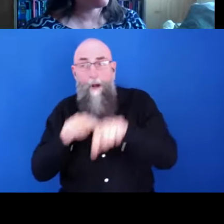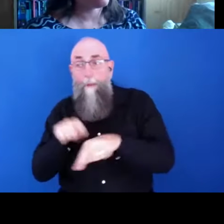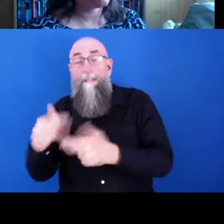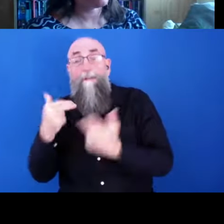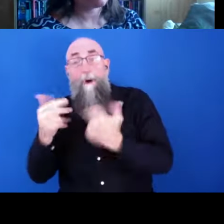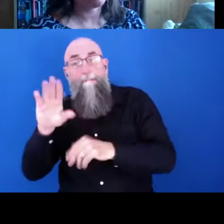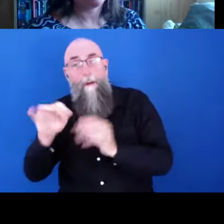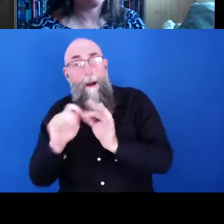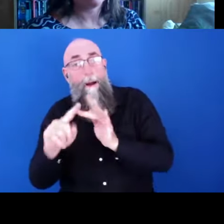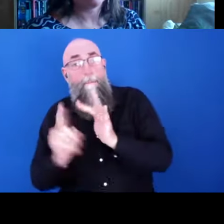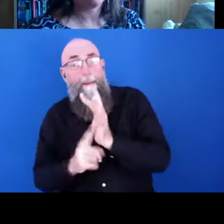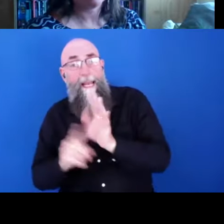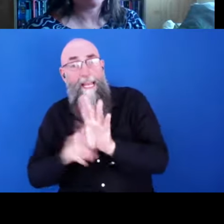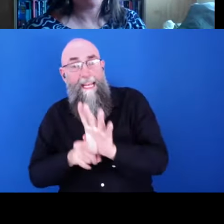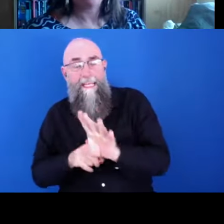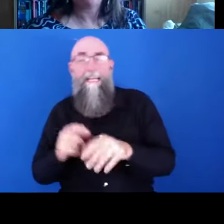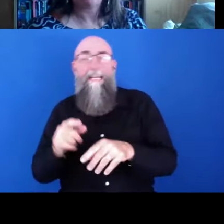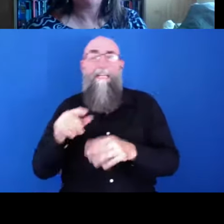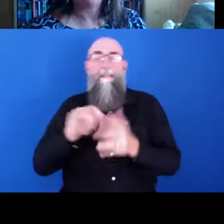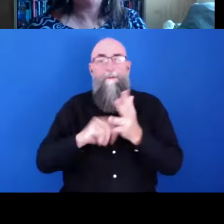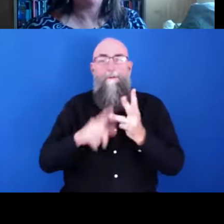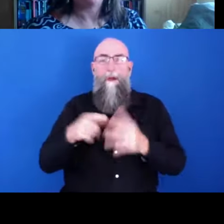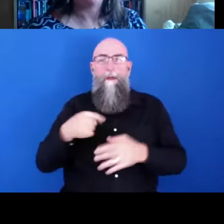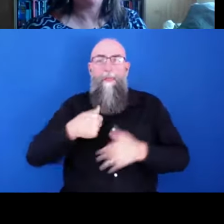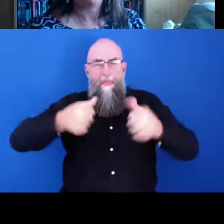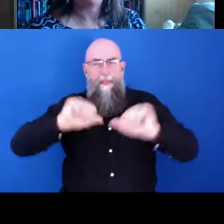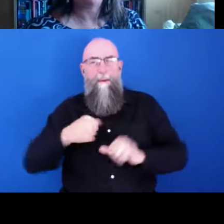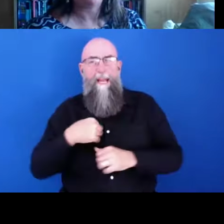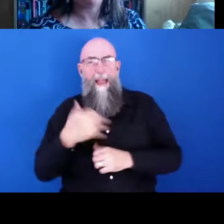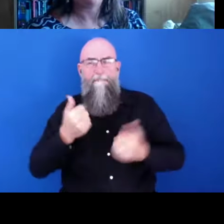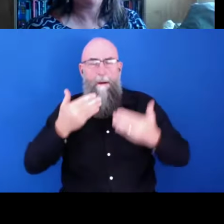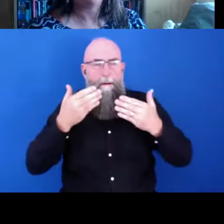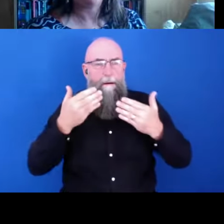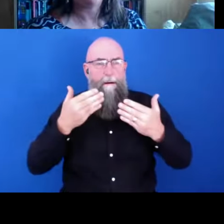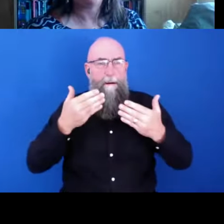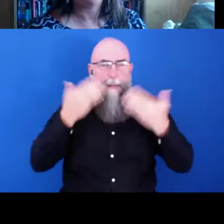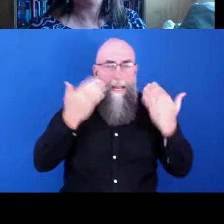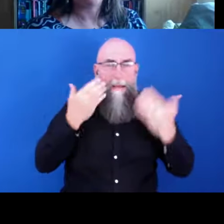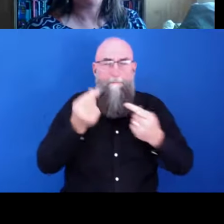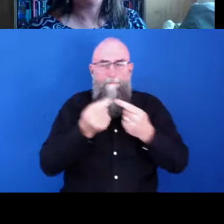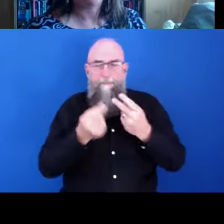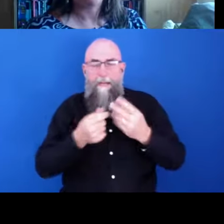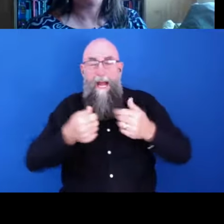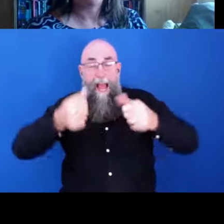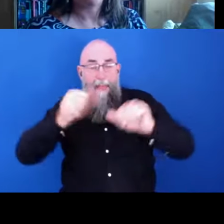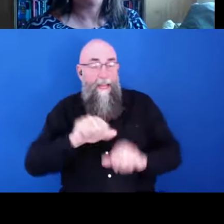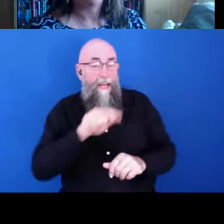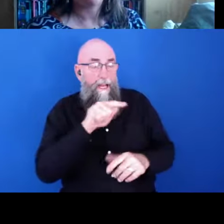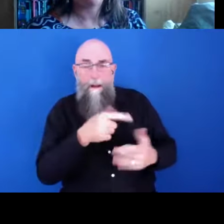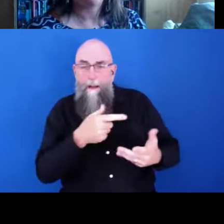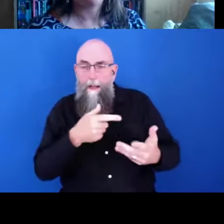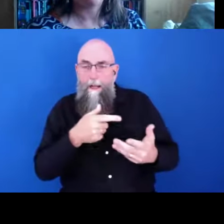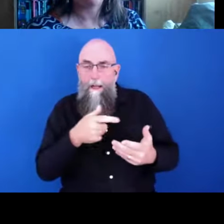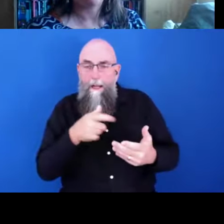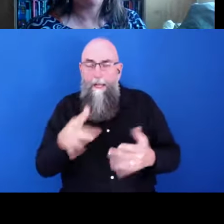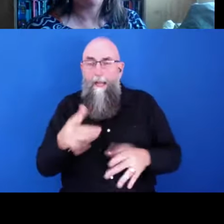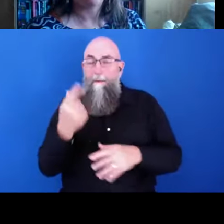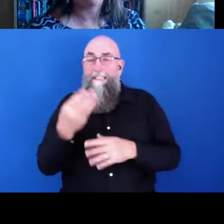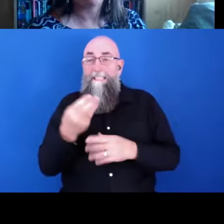the zombie makeup stuff is happening. And then finally, we had a couple of young people go, Oh, we shouldn't make it. We should make a film.